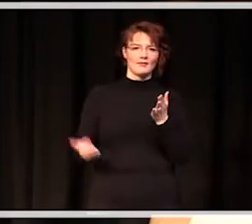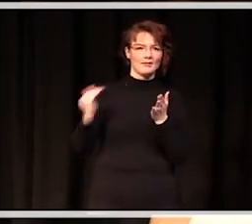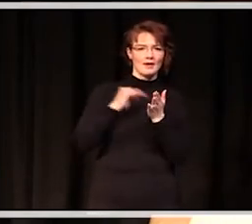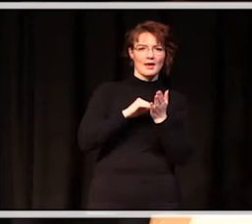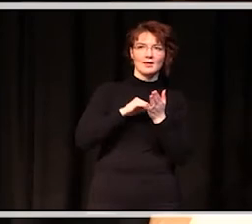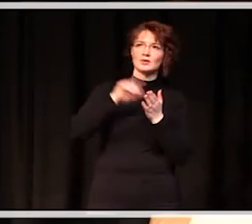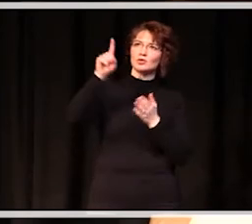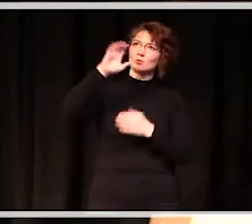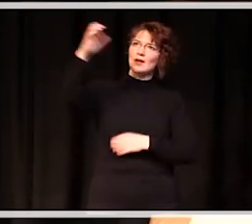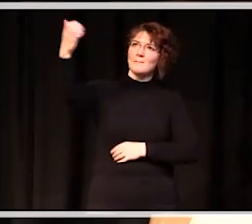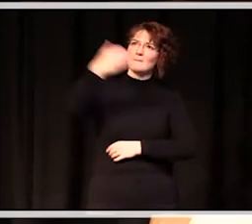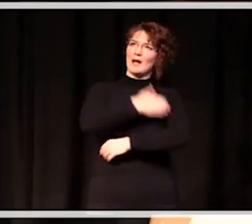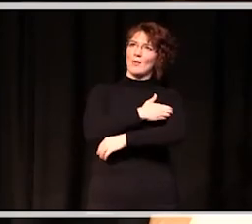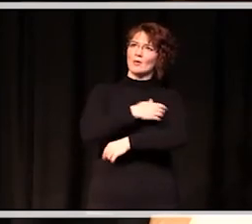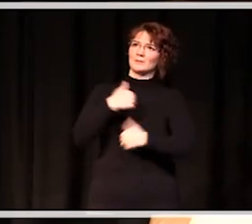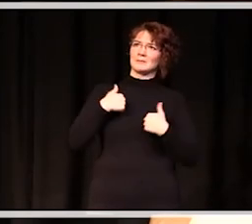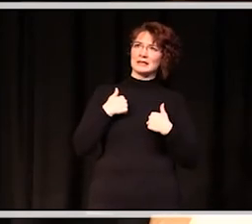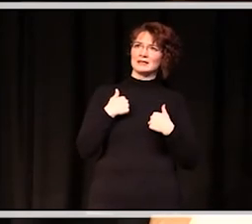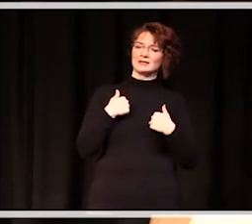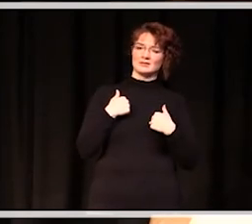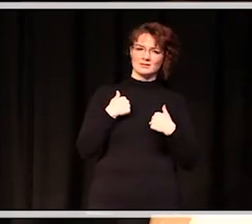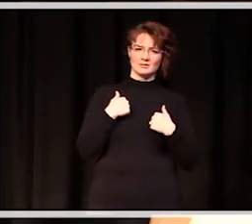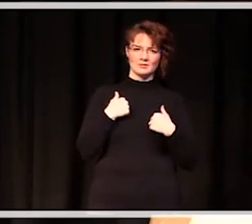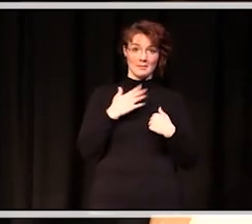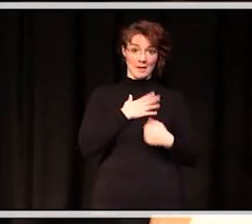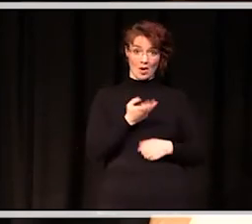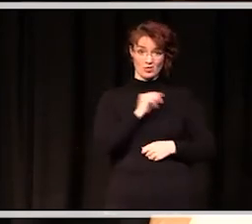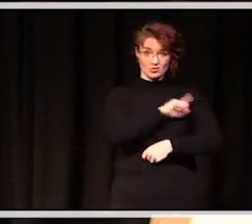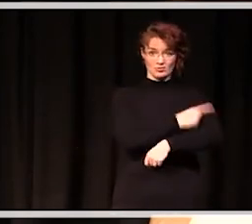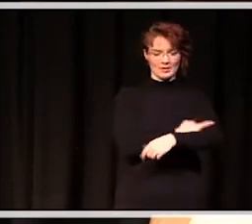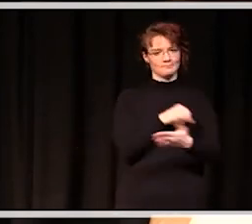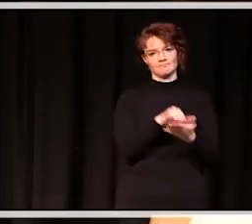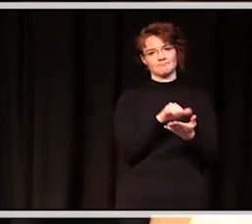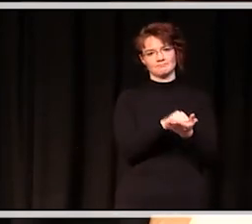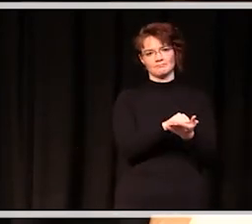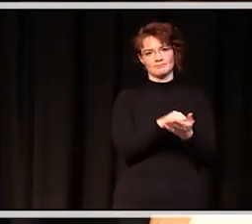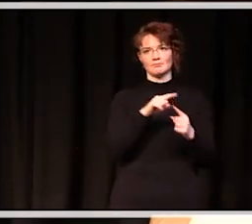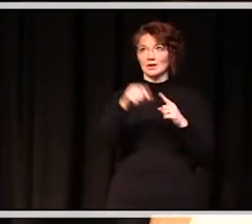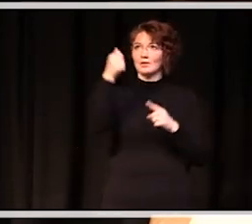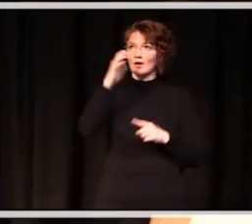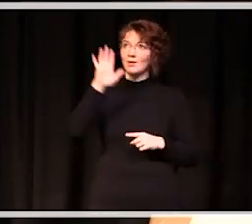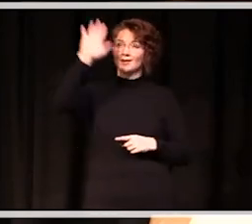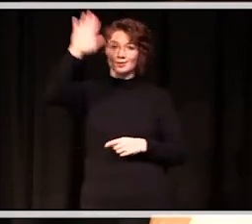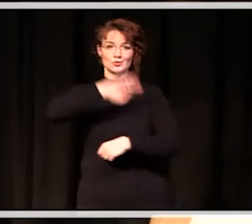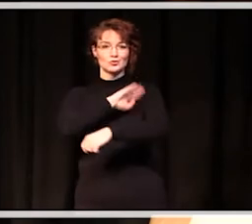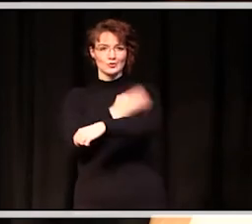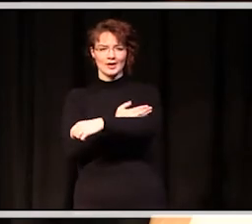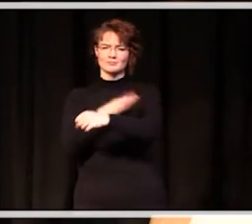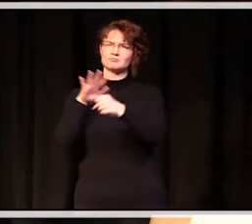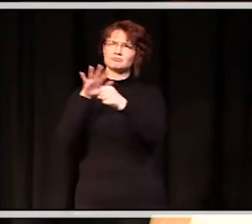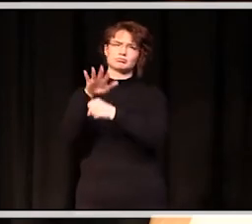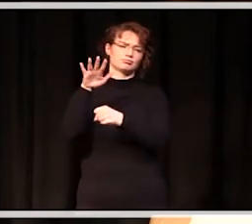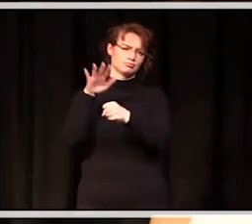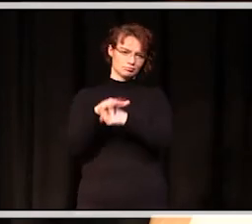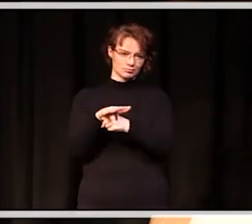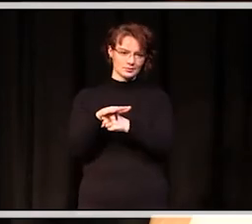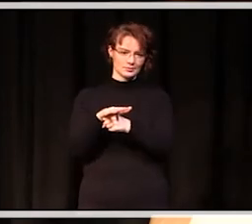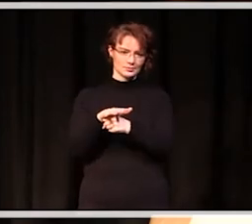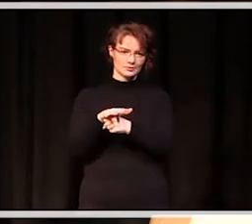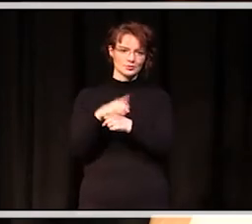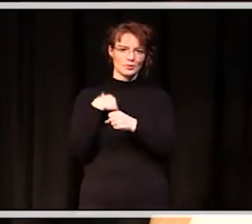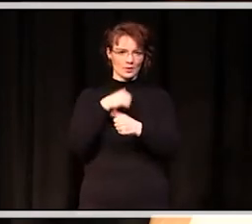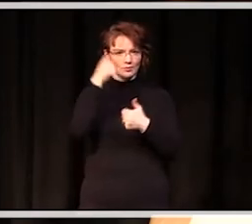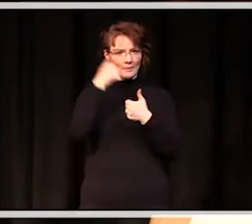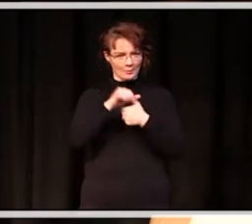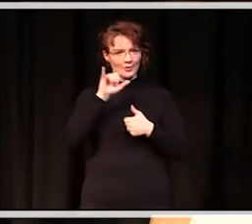empowered, because we don't have the strength, but God does. And so we remember the greater than principle,